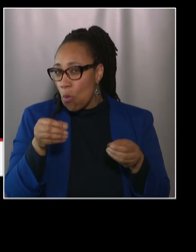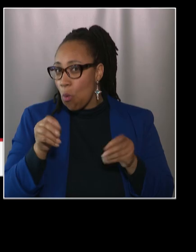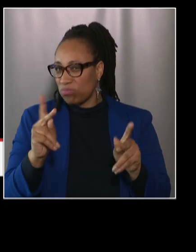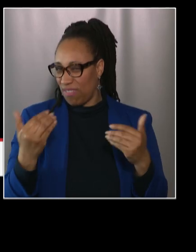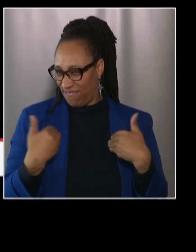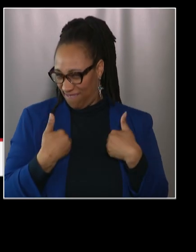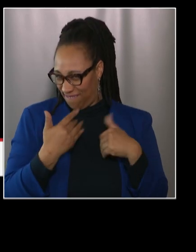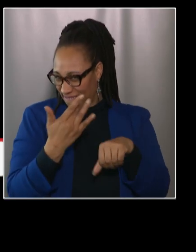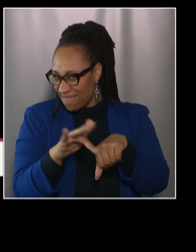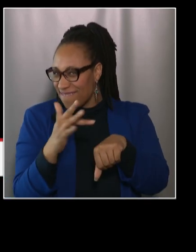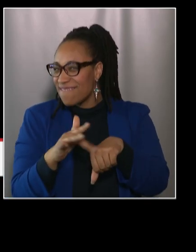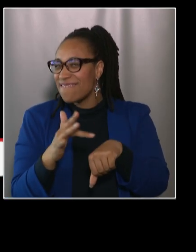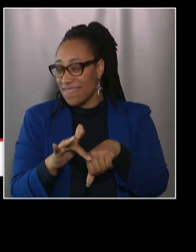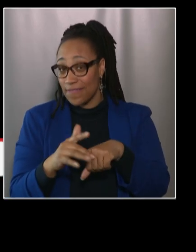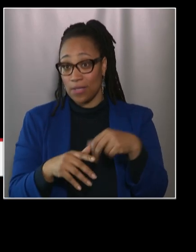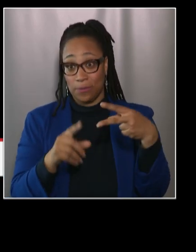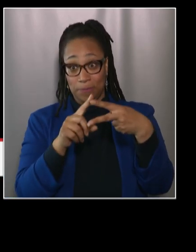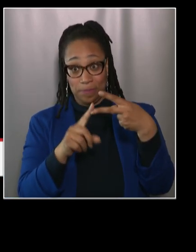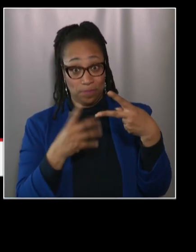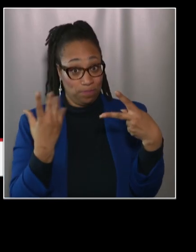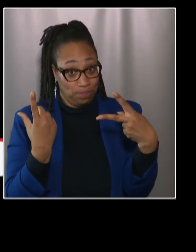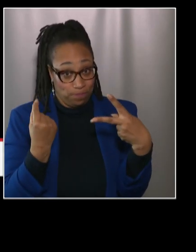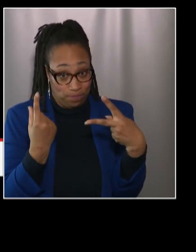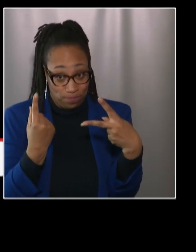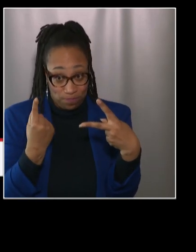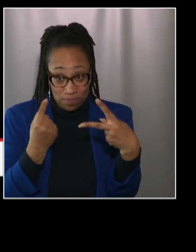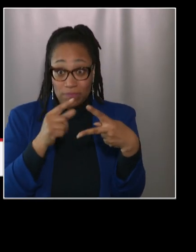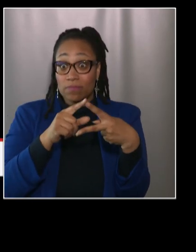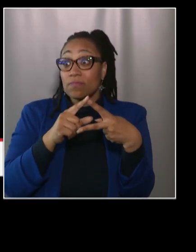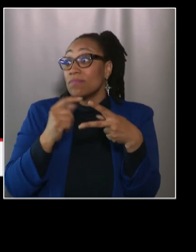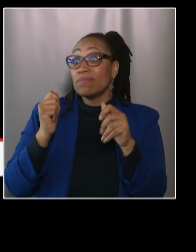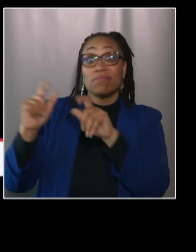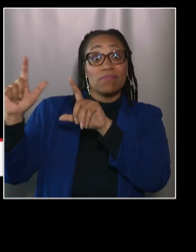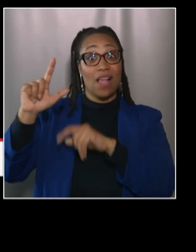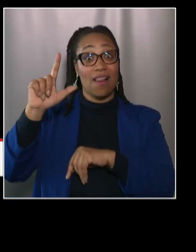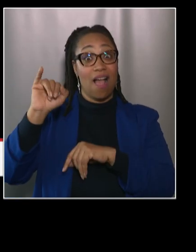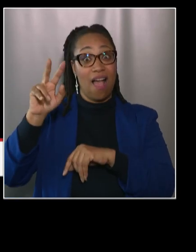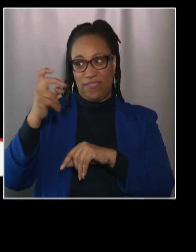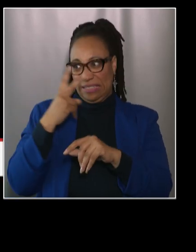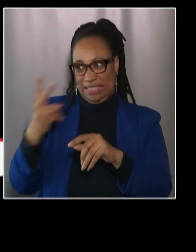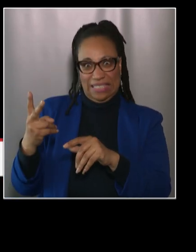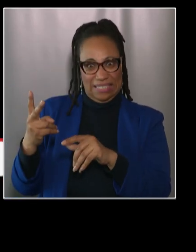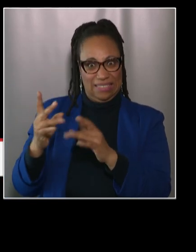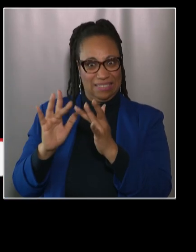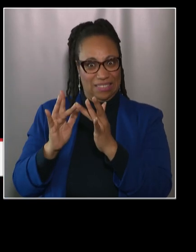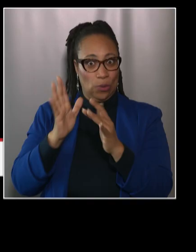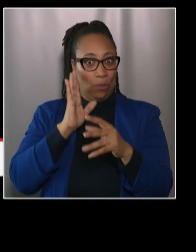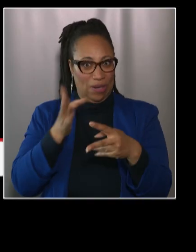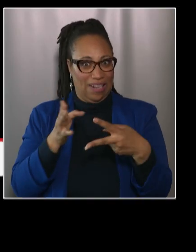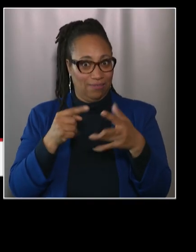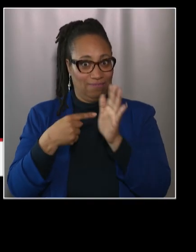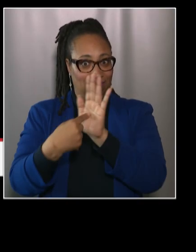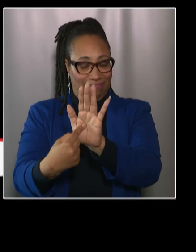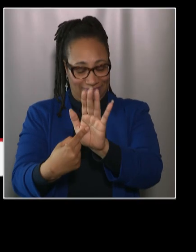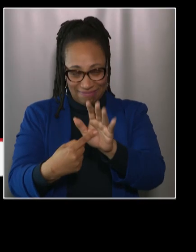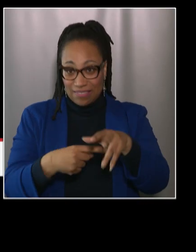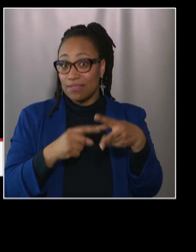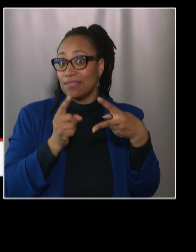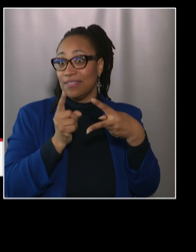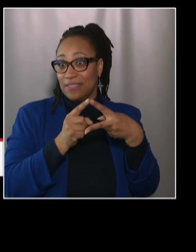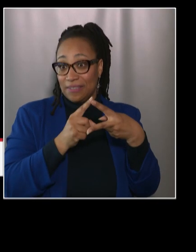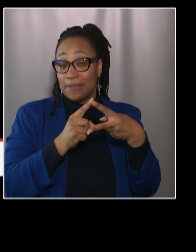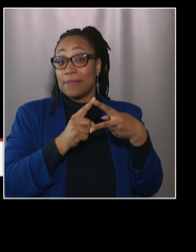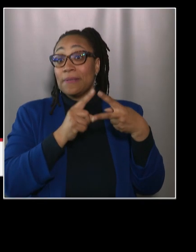development opportunities that are live on DMPED's website now. The first is